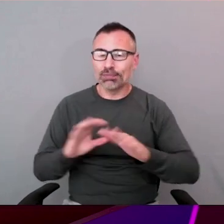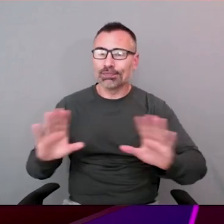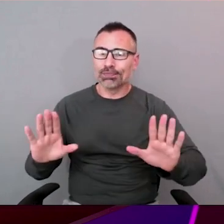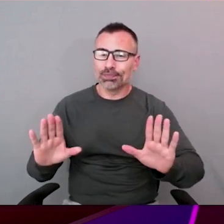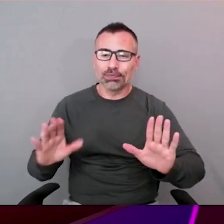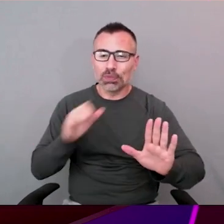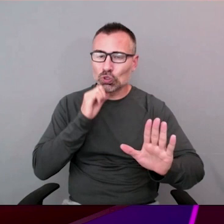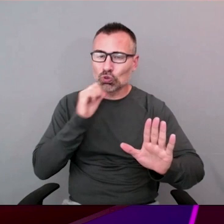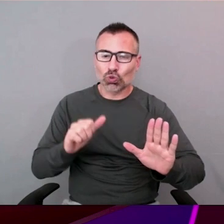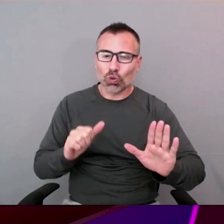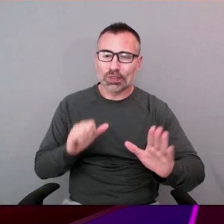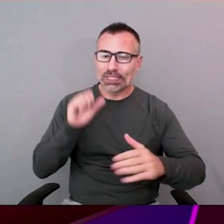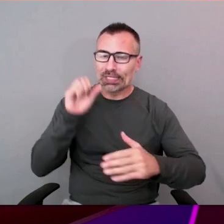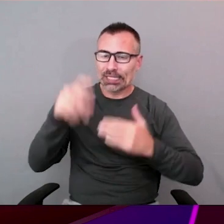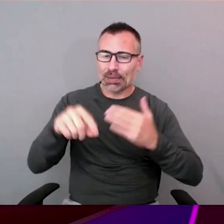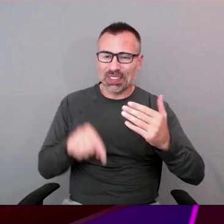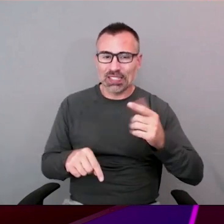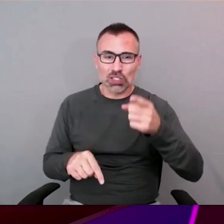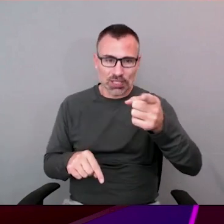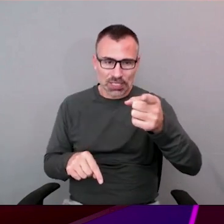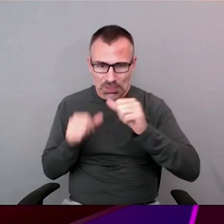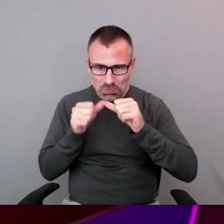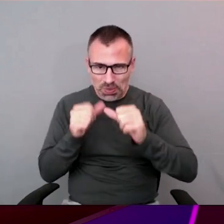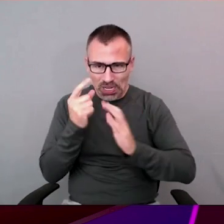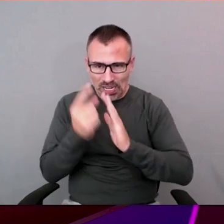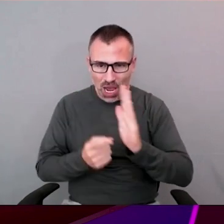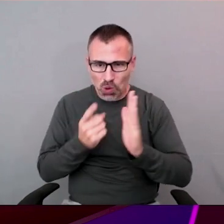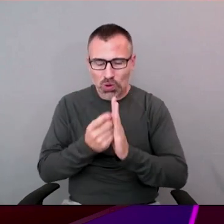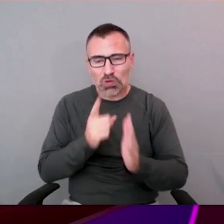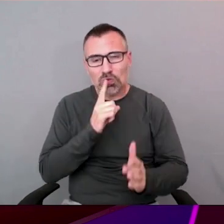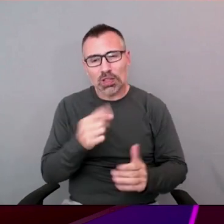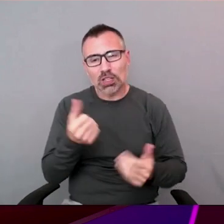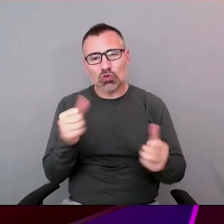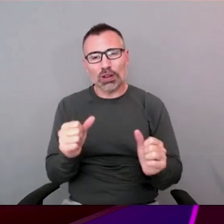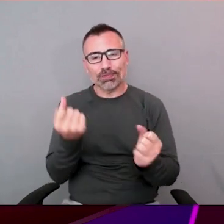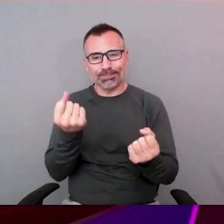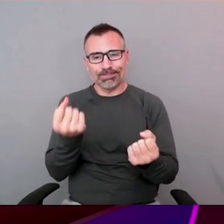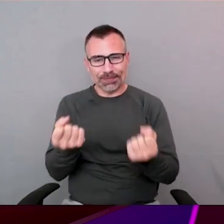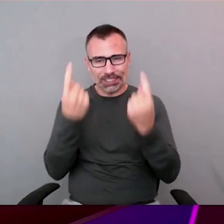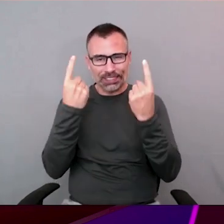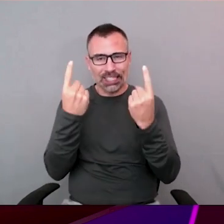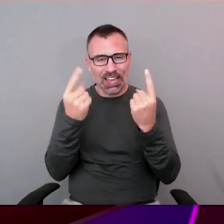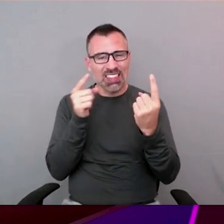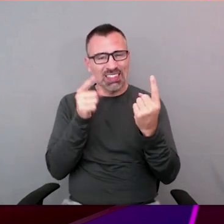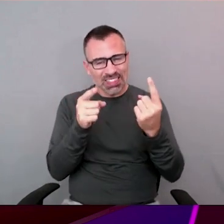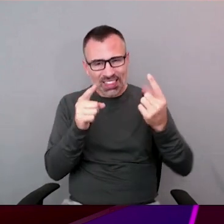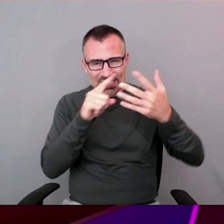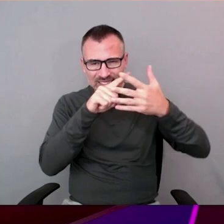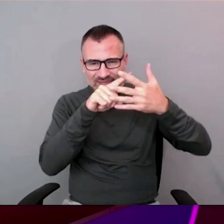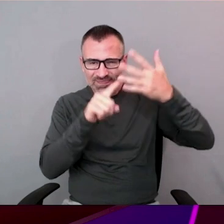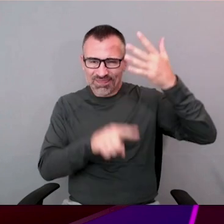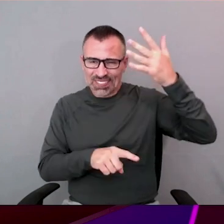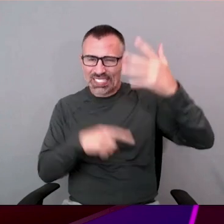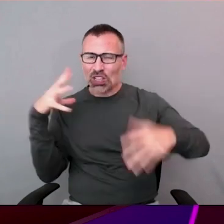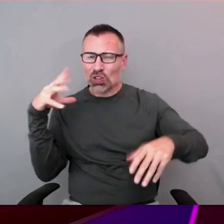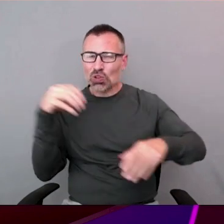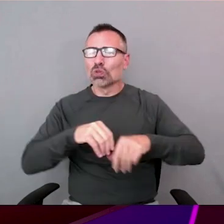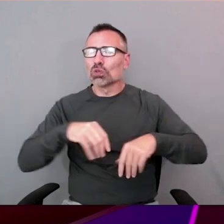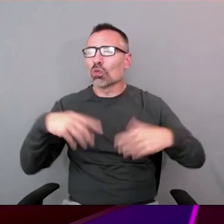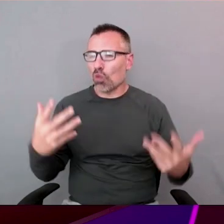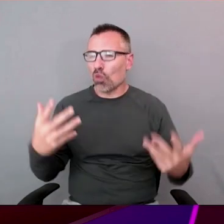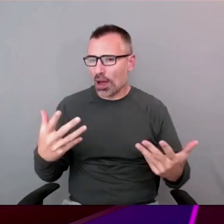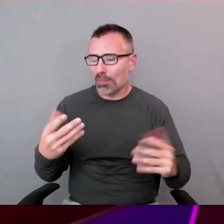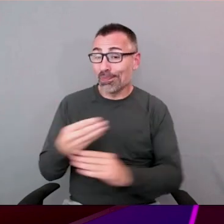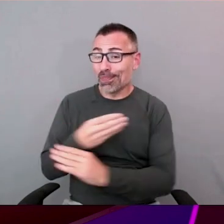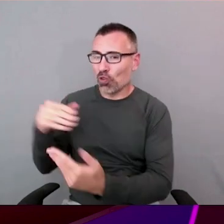step. Spend an hour just really trying to synthesize what's on this before you start studying, to make sure that